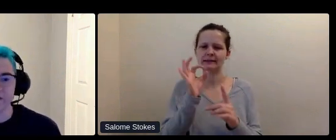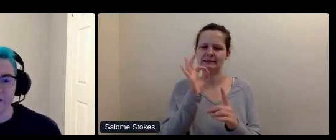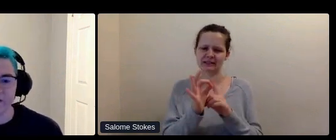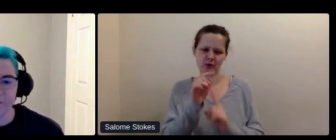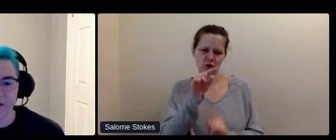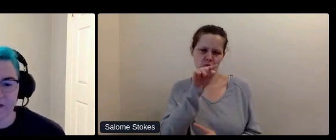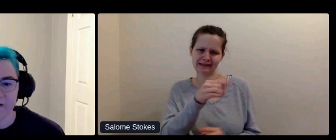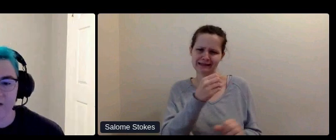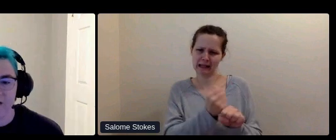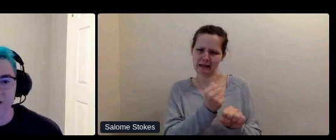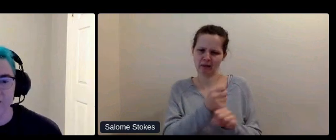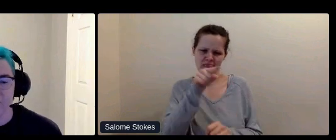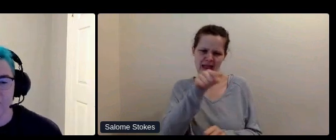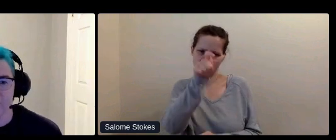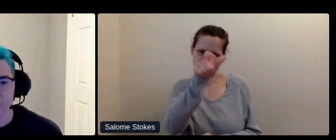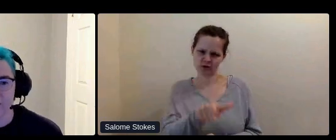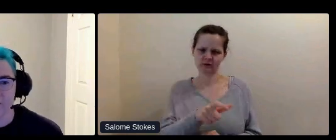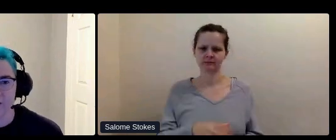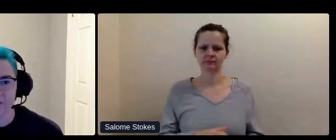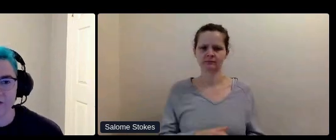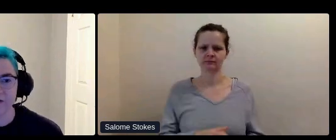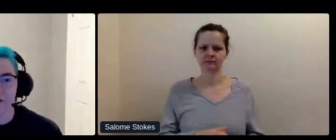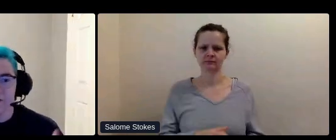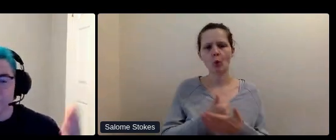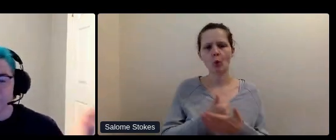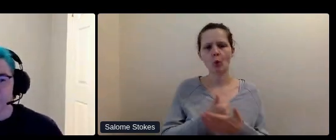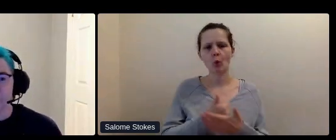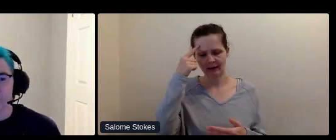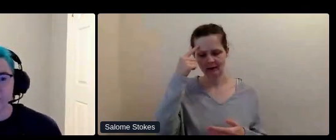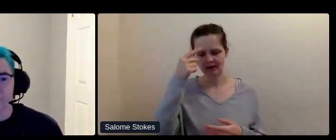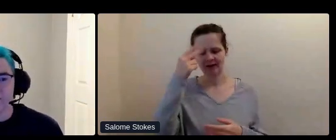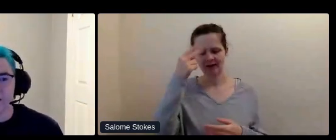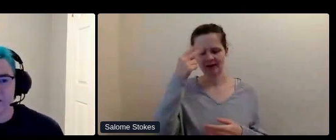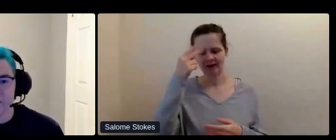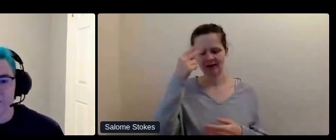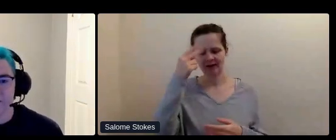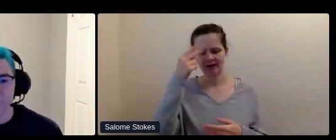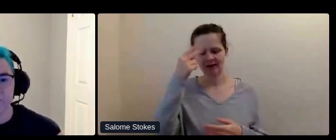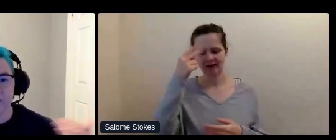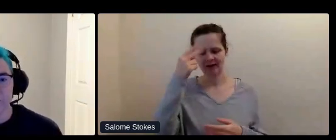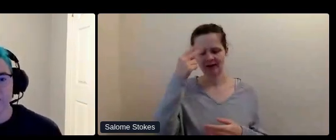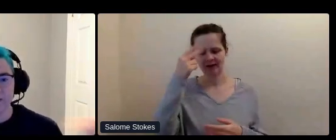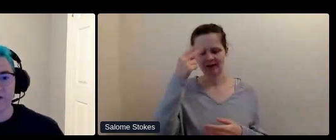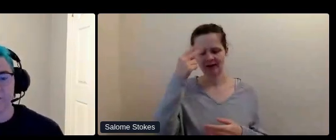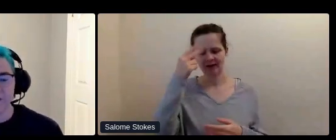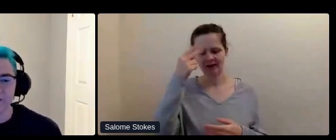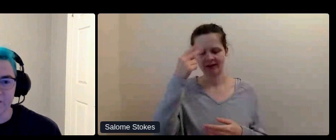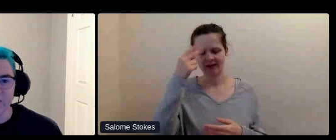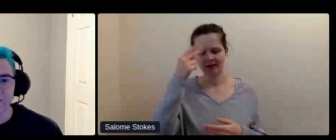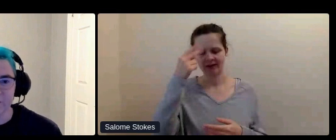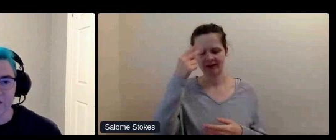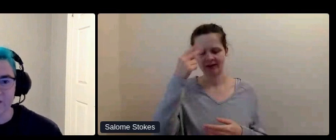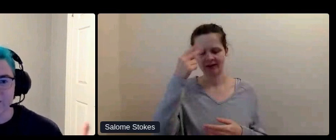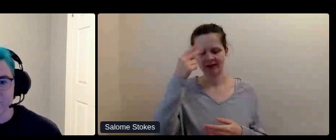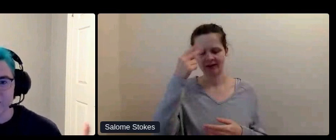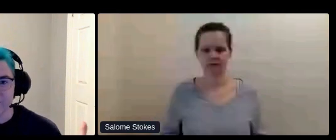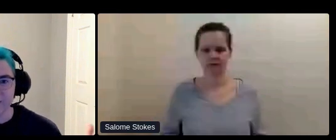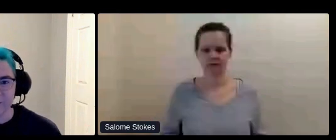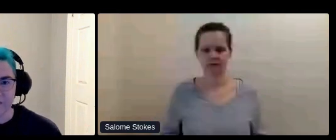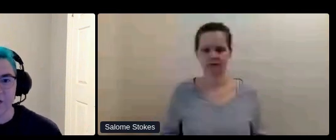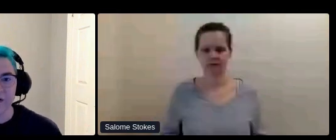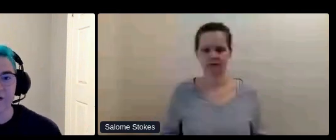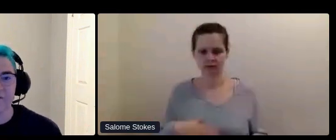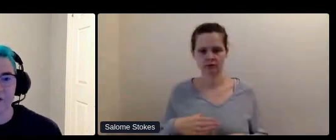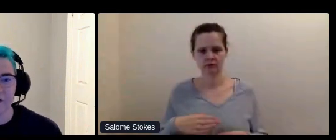consider designing and planning in our calculations. So what you're looking at here is the ideal is that we really want those integrated solutions to be